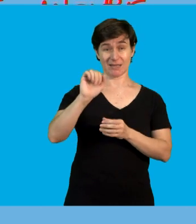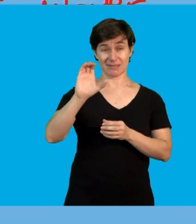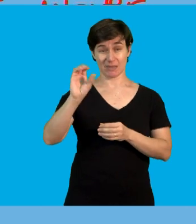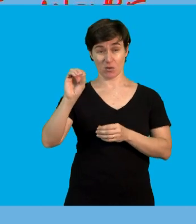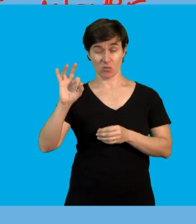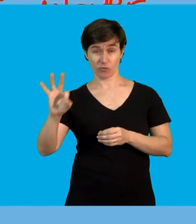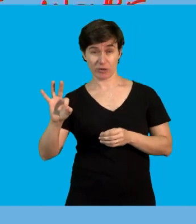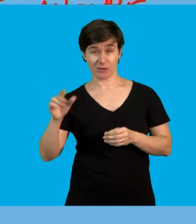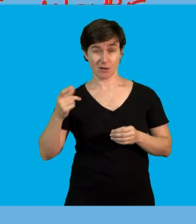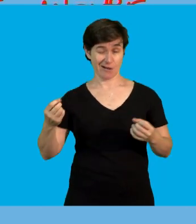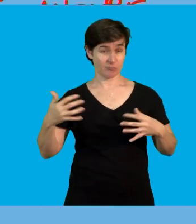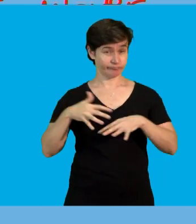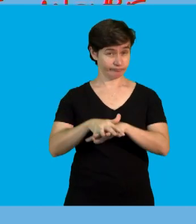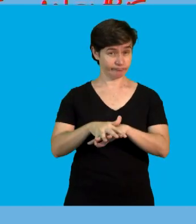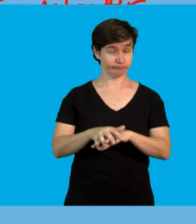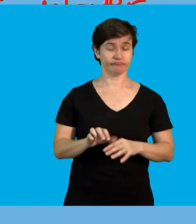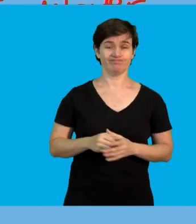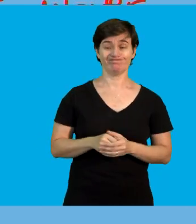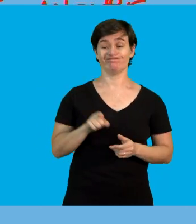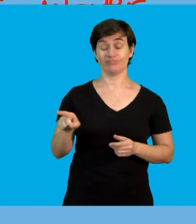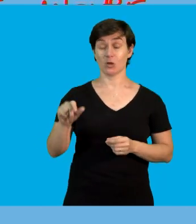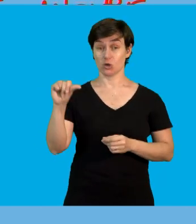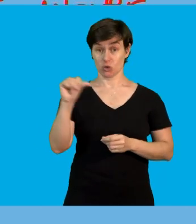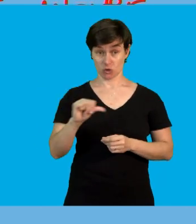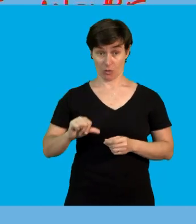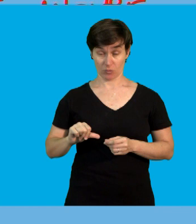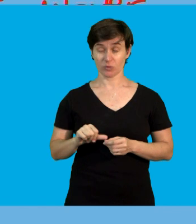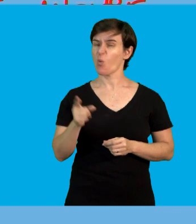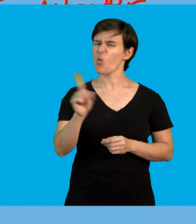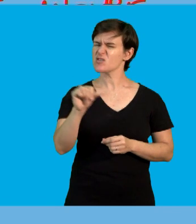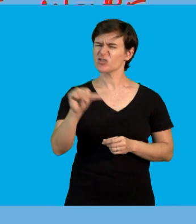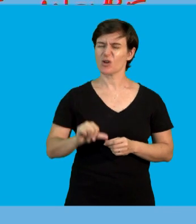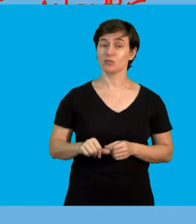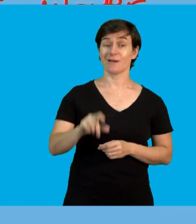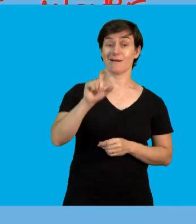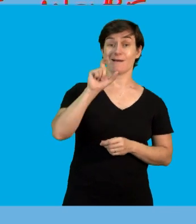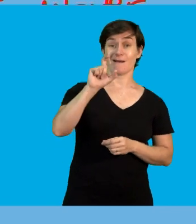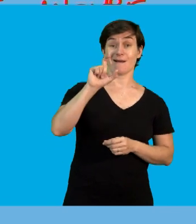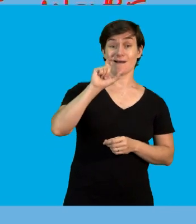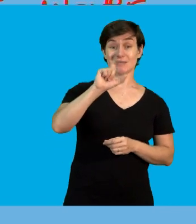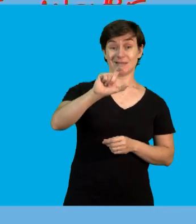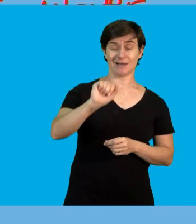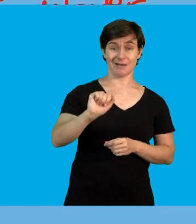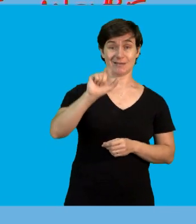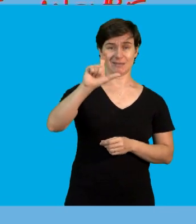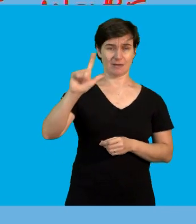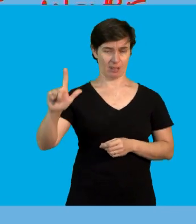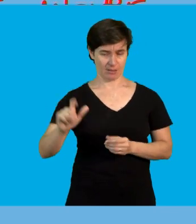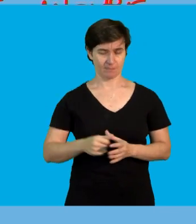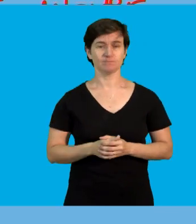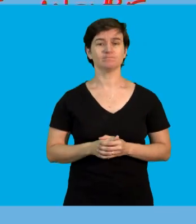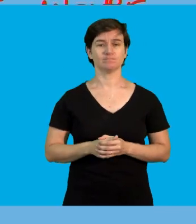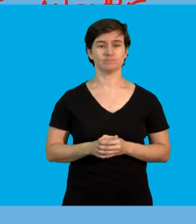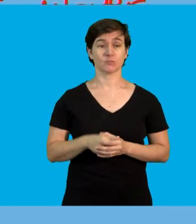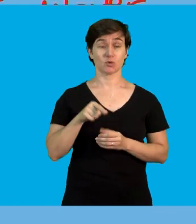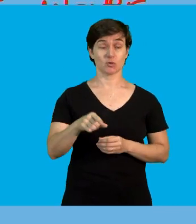salt, water, and gas are going to be formed. Now, our salt is going to be the calcium chloride, because